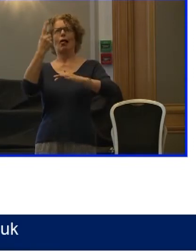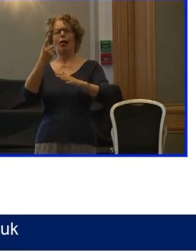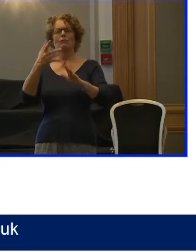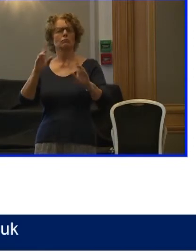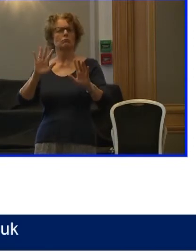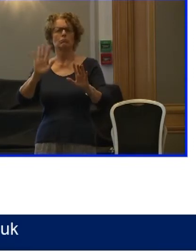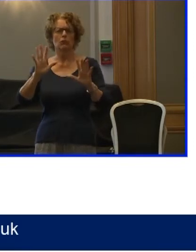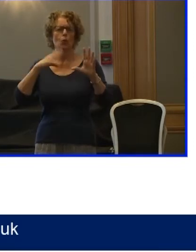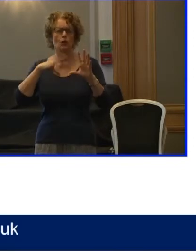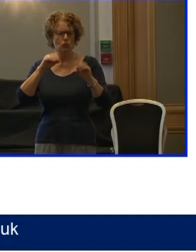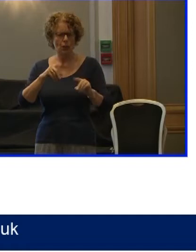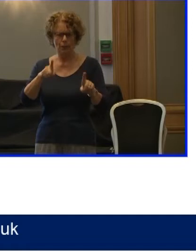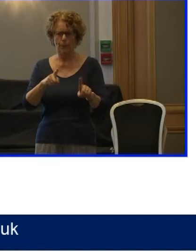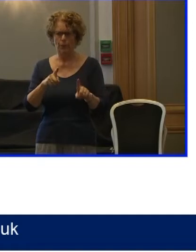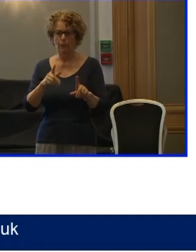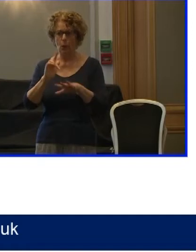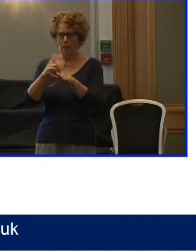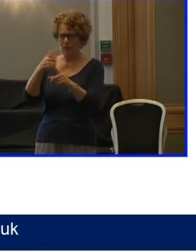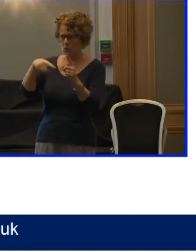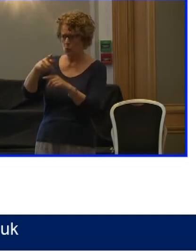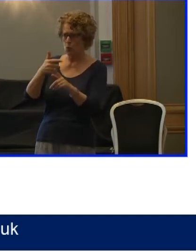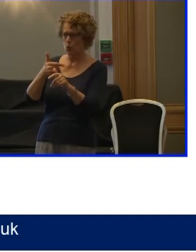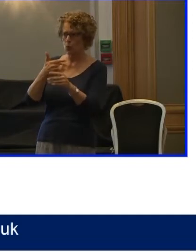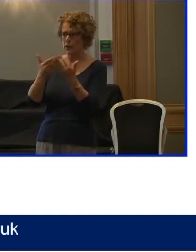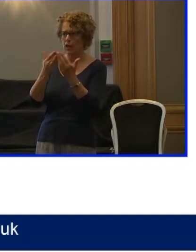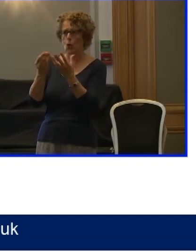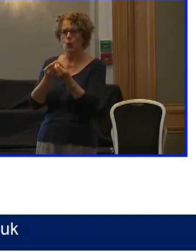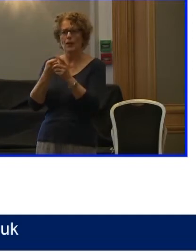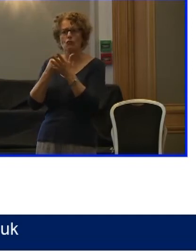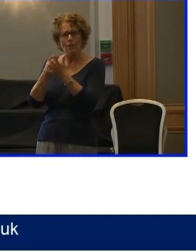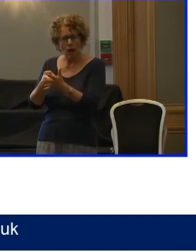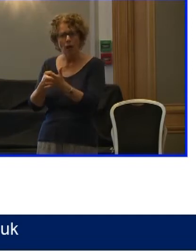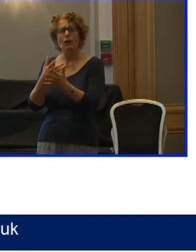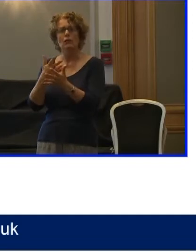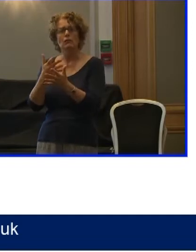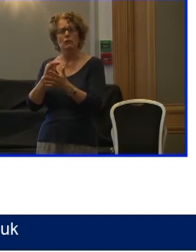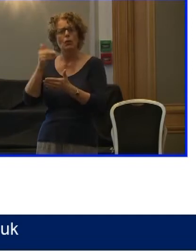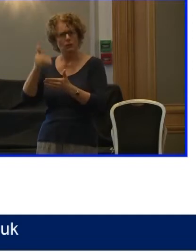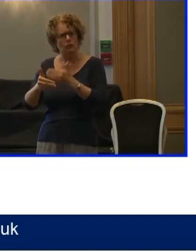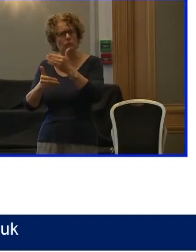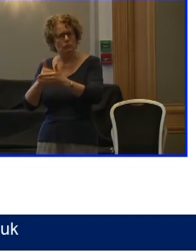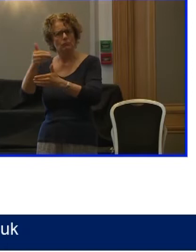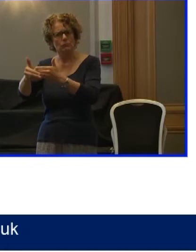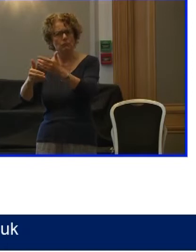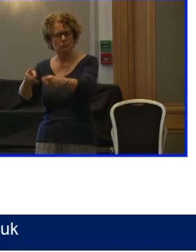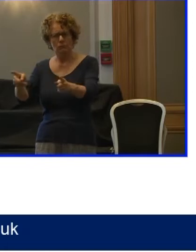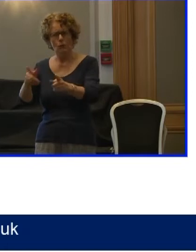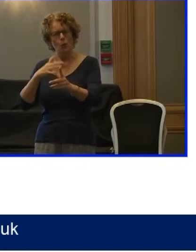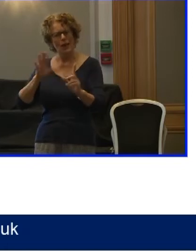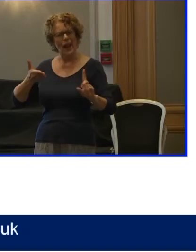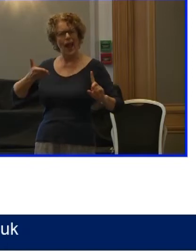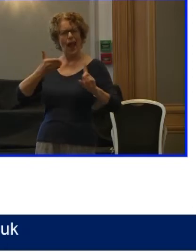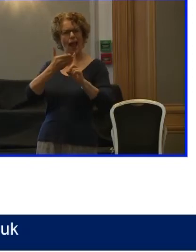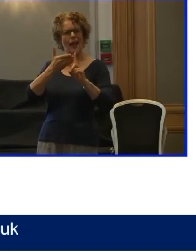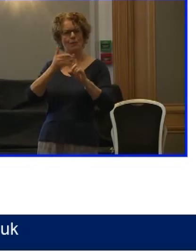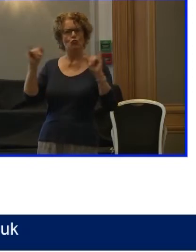all of the professionals in the room that are dealing with this have staged referrals to make when people are in psychological crisis. We are aiming to